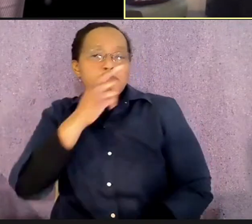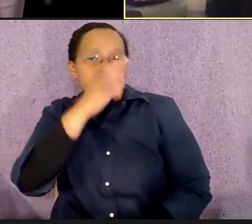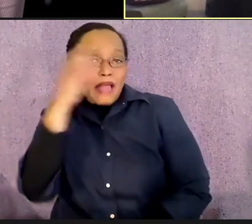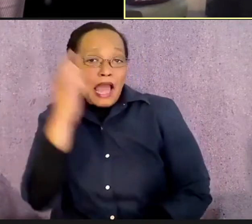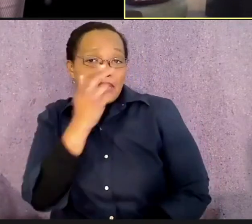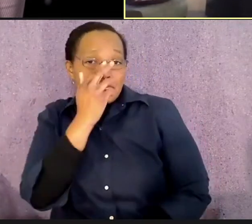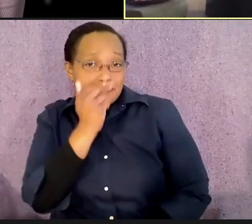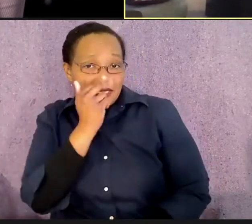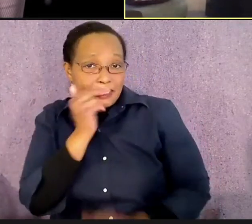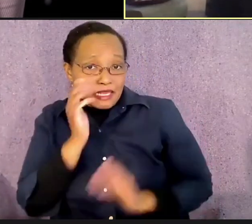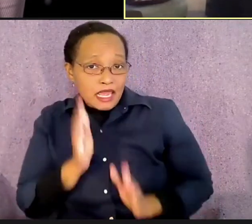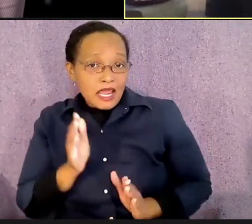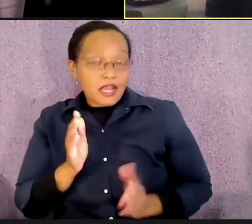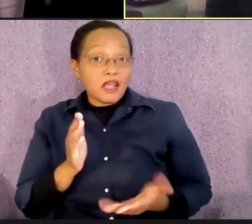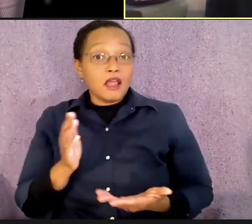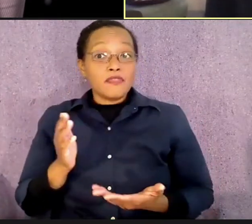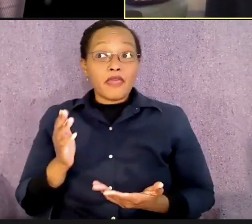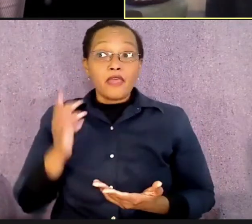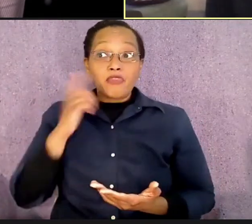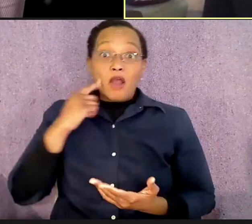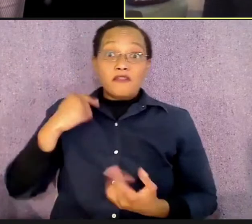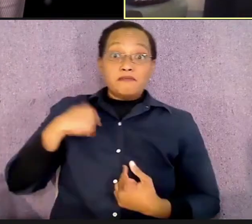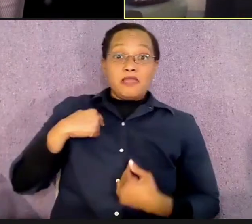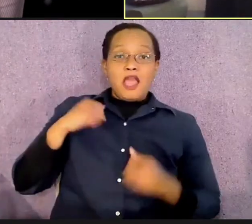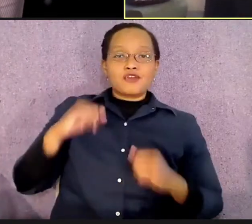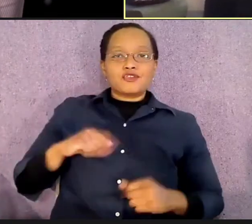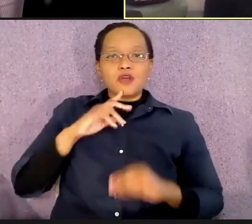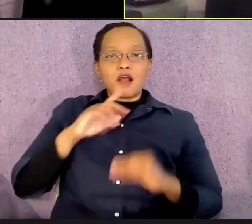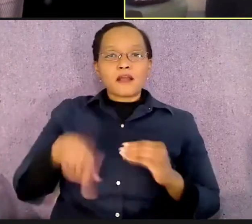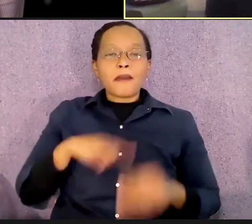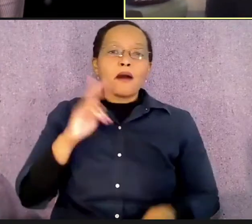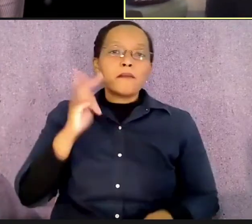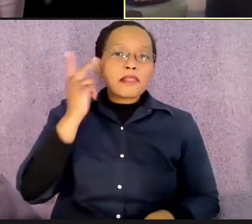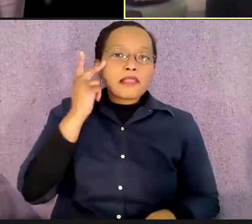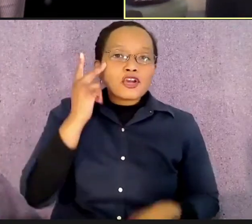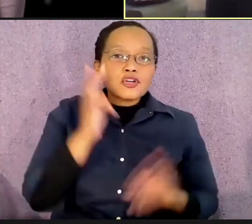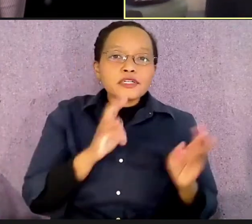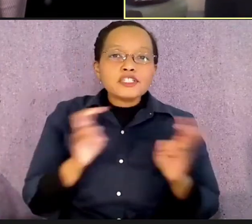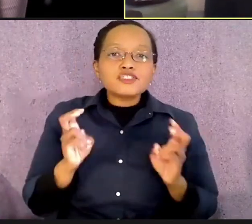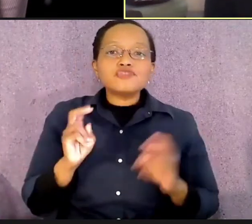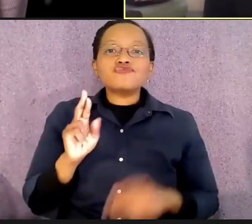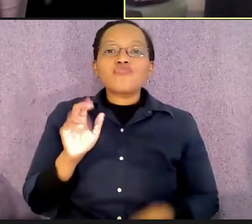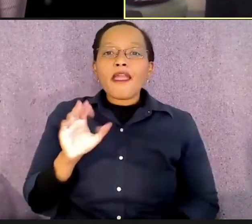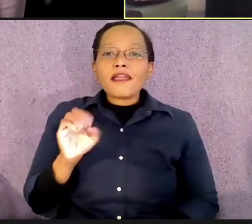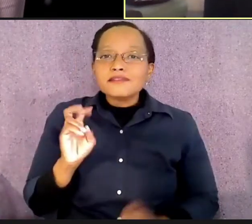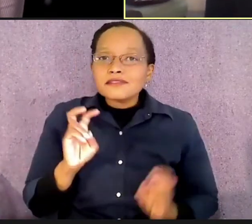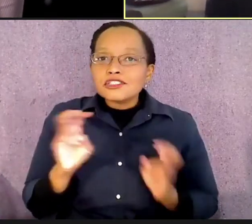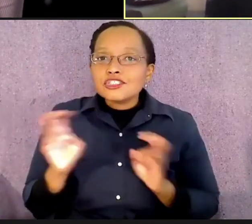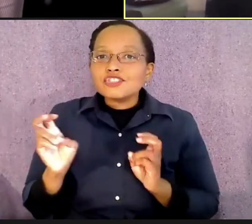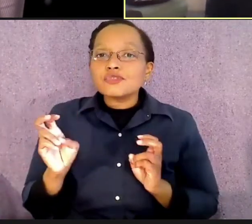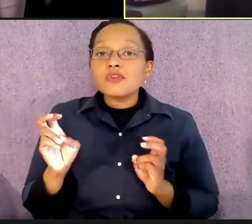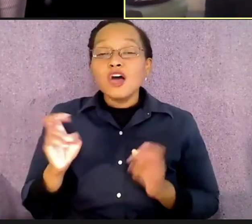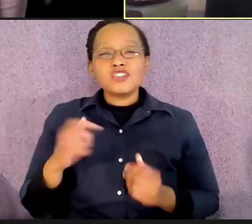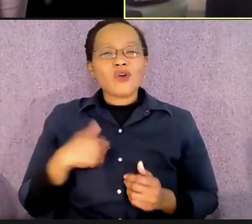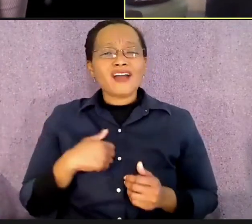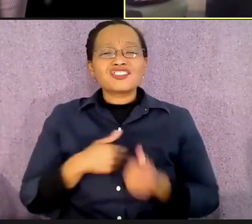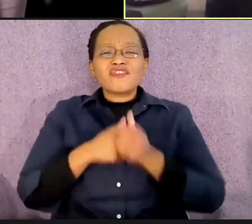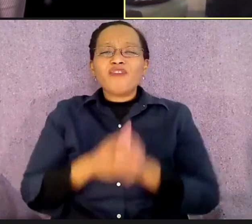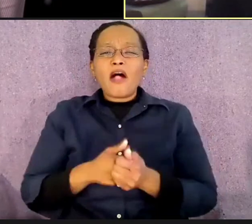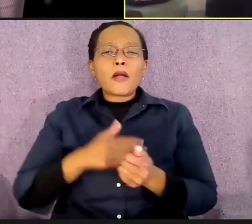comedian who could talk about politics and political issues and race issues. And so that's the thing, is like following my nose and